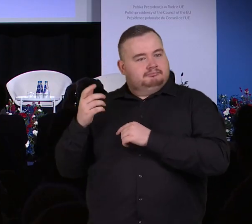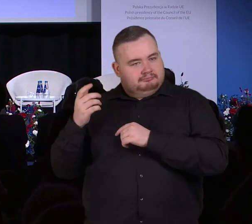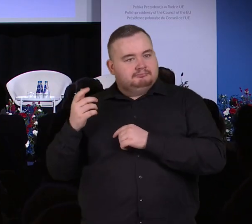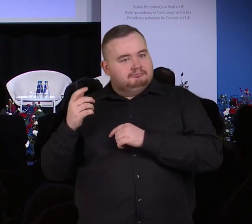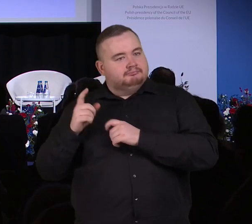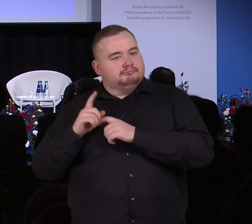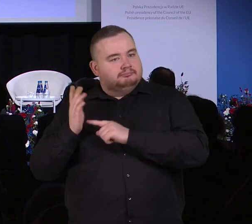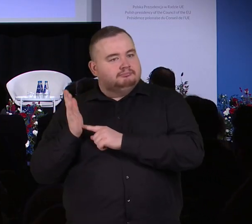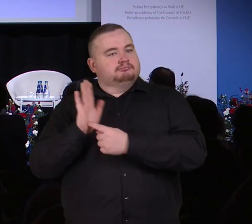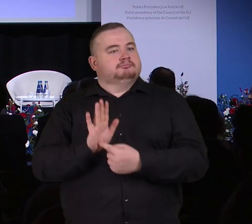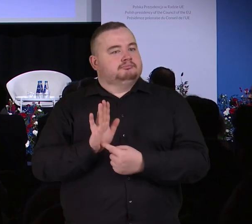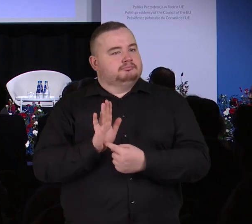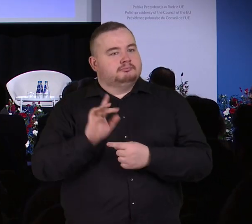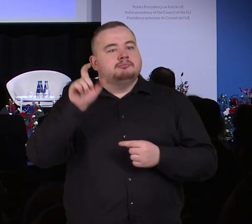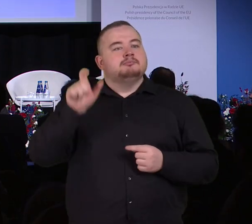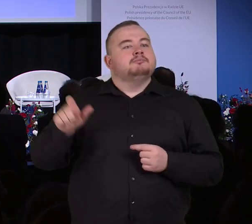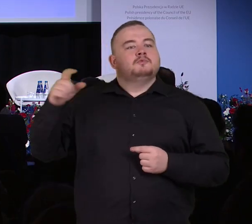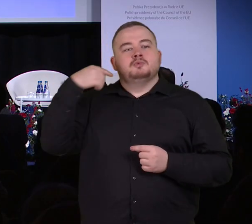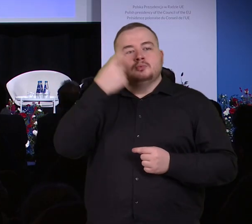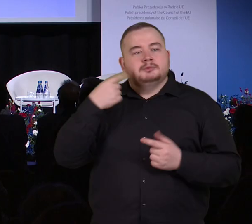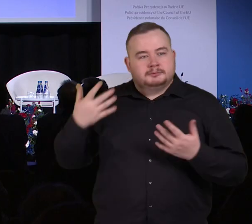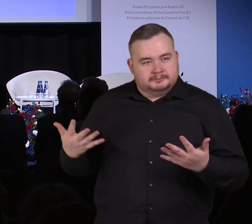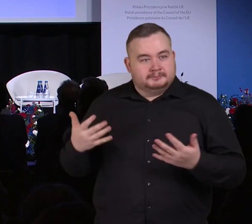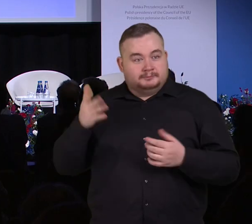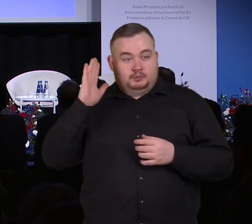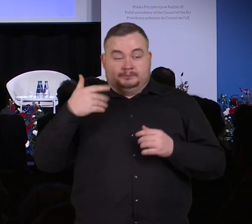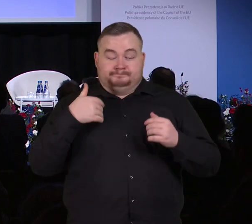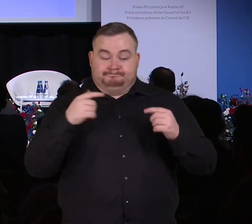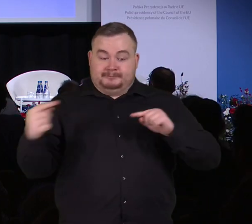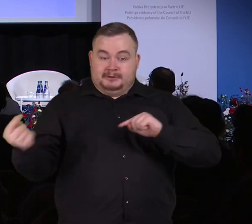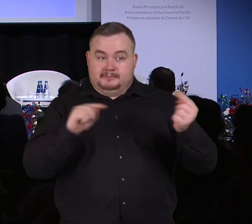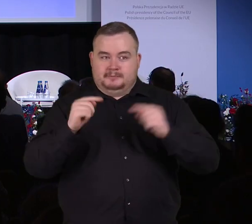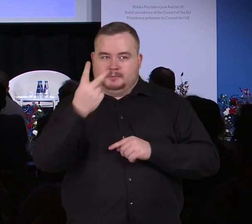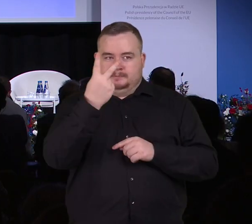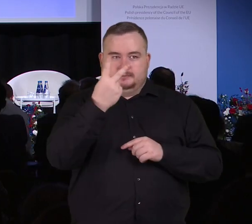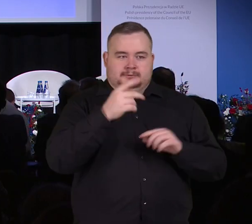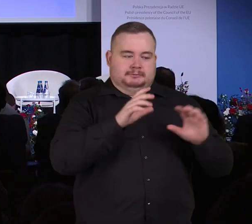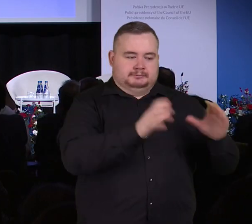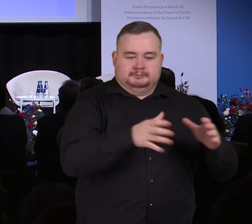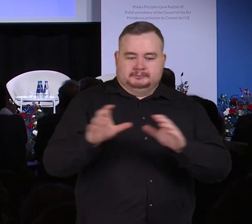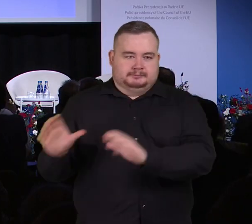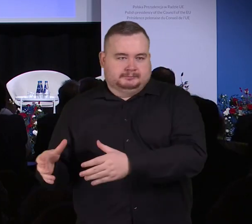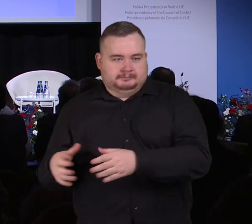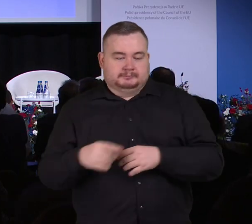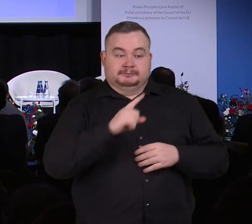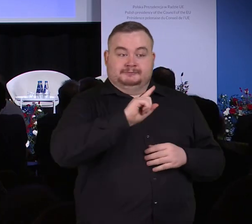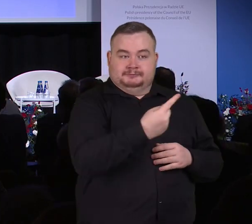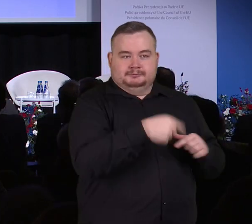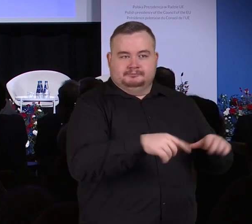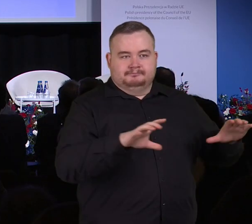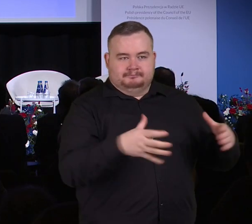dimension into two panels. The first one will be bottom-up panel, so how this territorial dimension